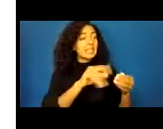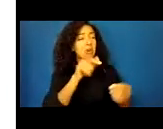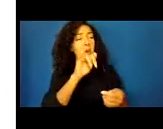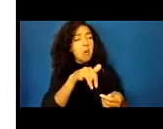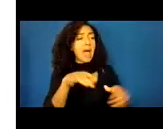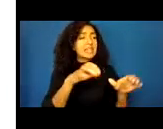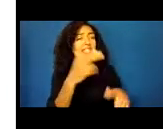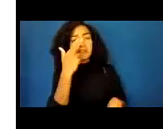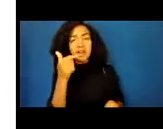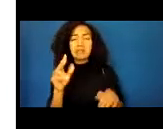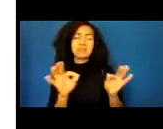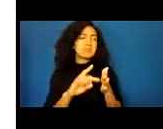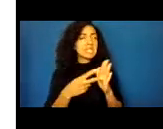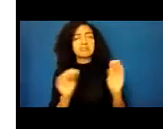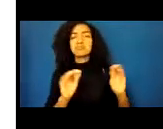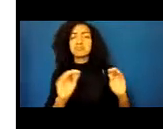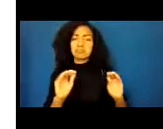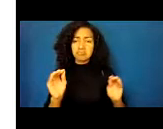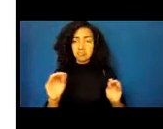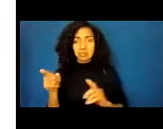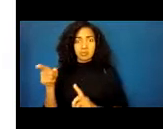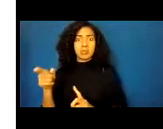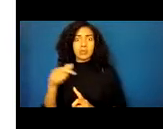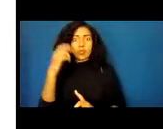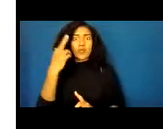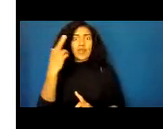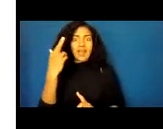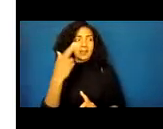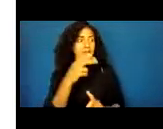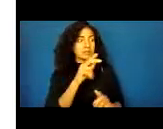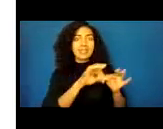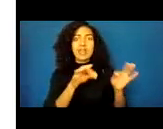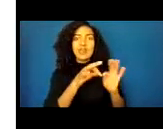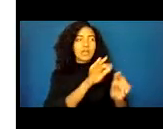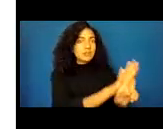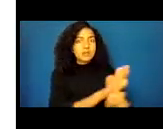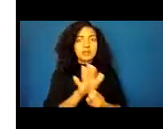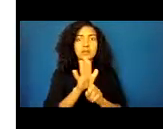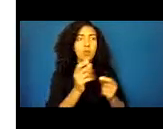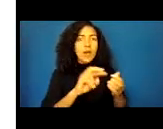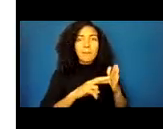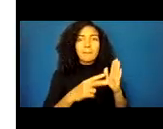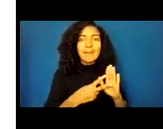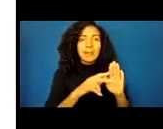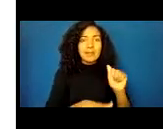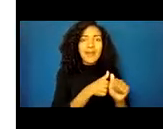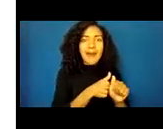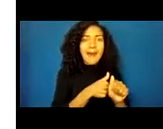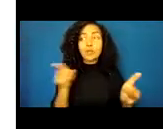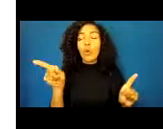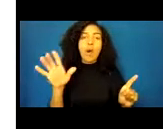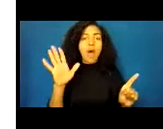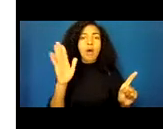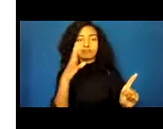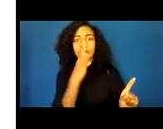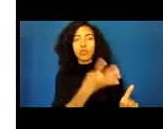they're familiar with the languages of that area and the regional differences. And so it's really important